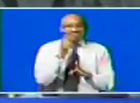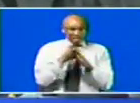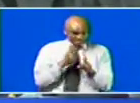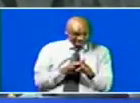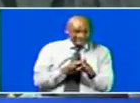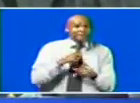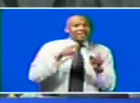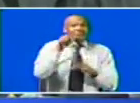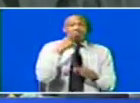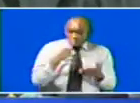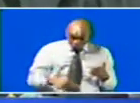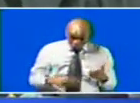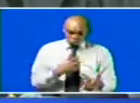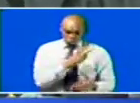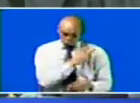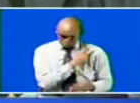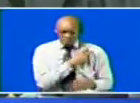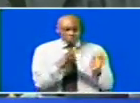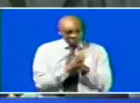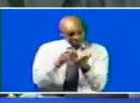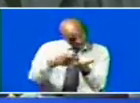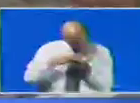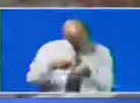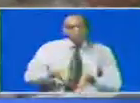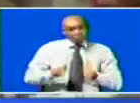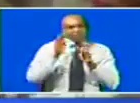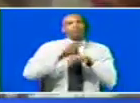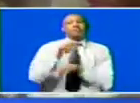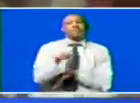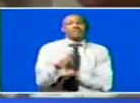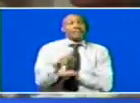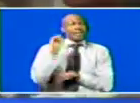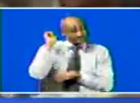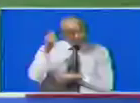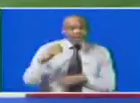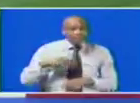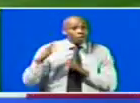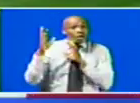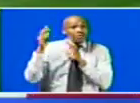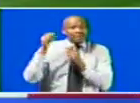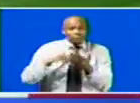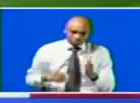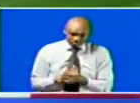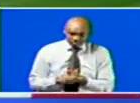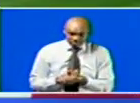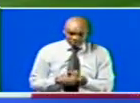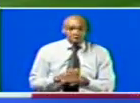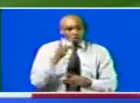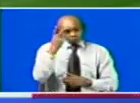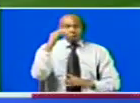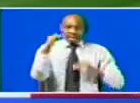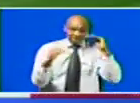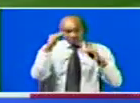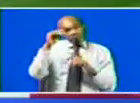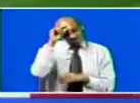he says consultations and dialogue is the way to go. Kenyans expect their two levels of